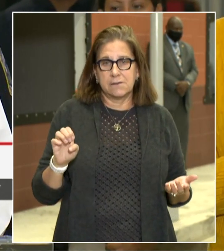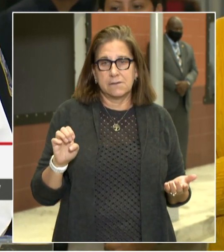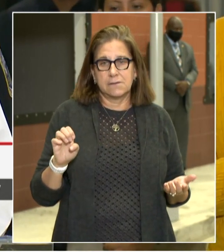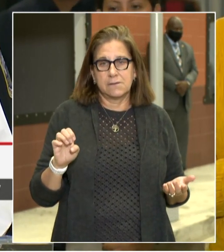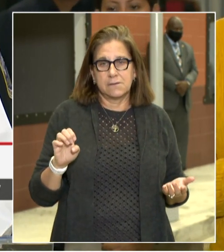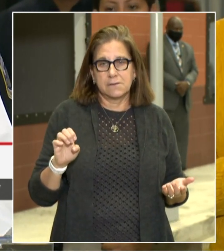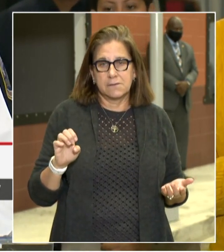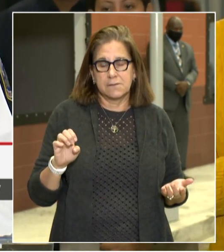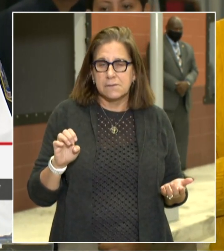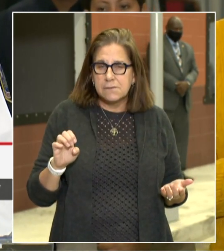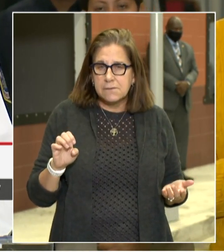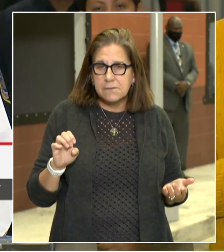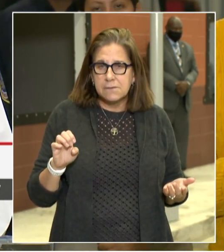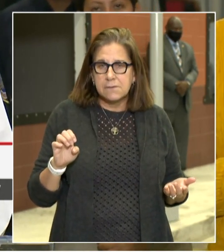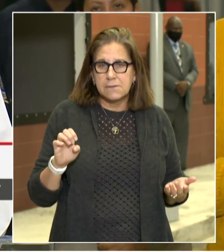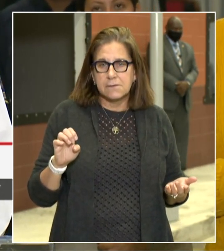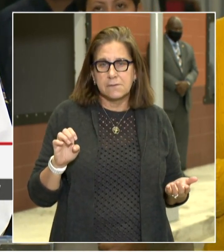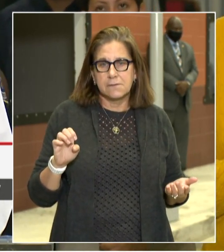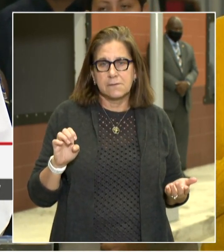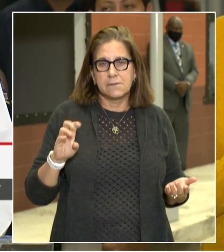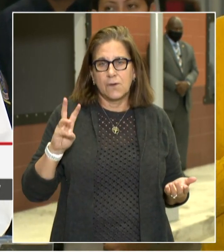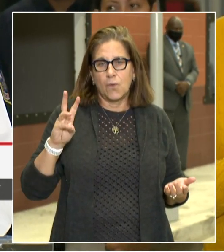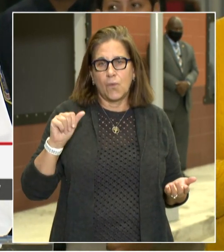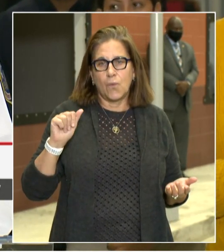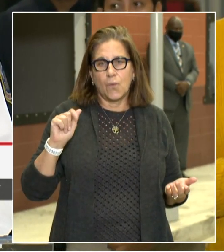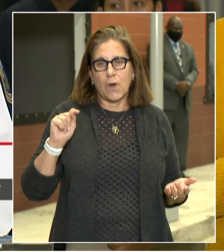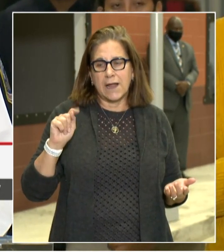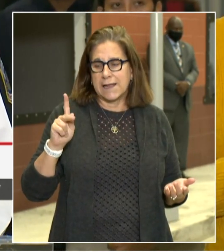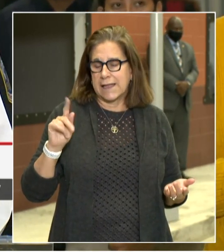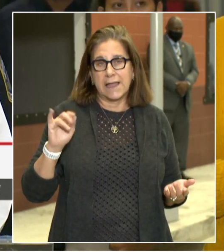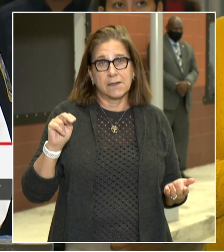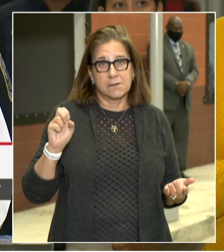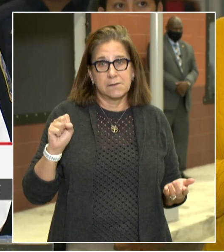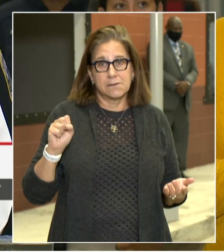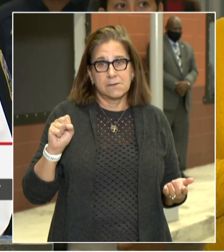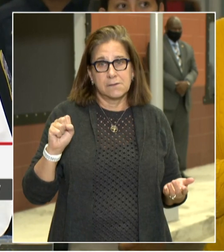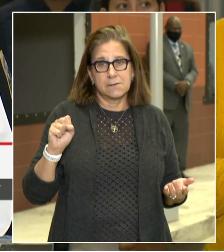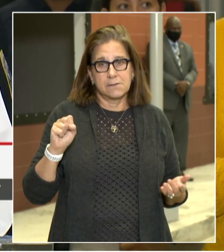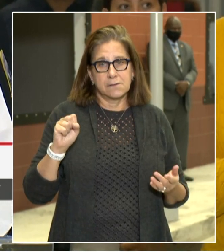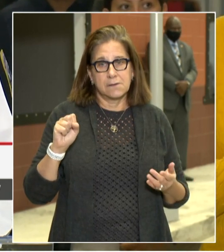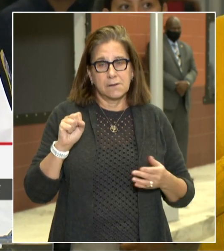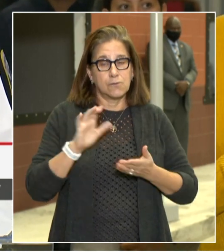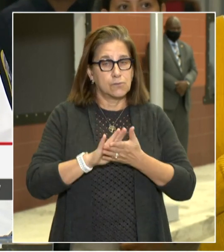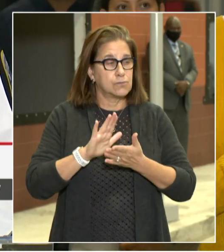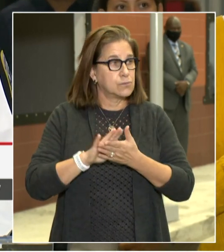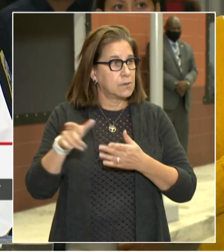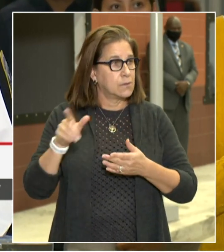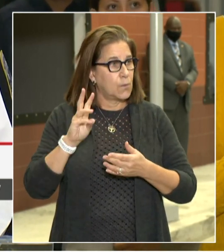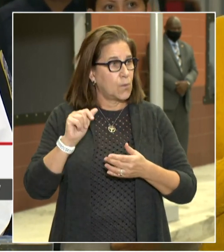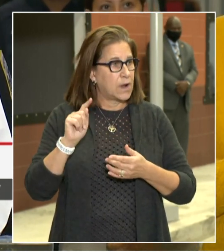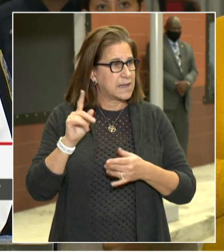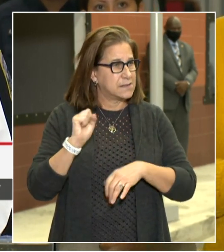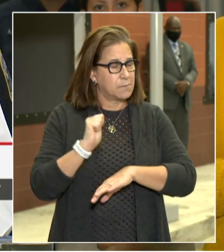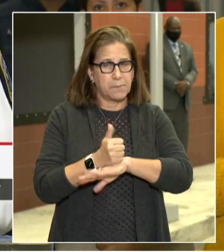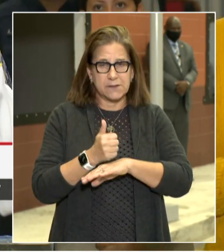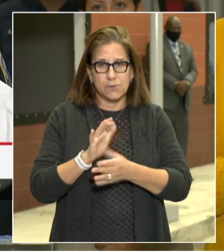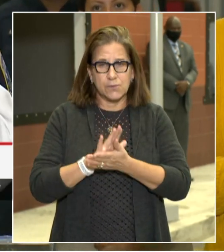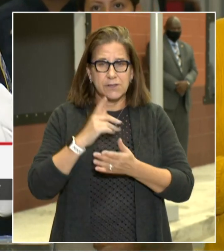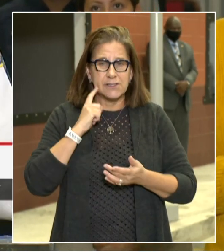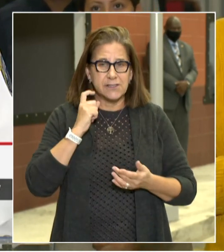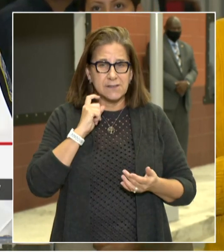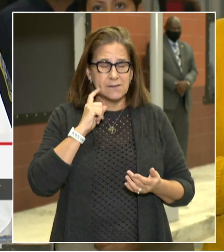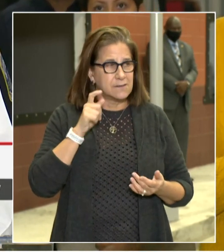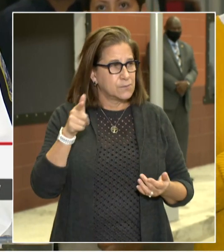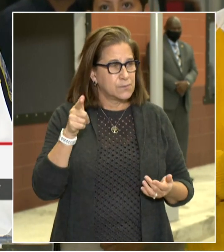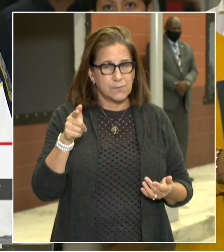the street from it turns out the city council chairman's home. Yep. Yesterday you had a homicide where a bullet broke the window of the ANC commissioner.